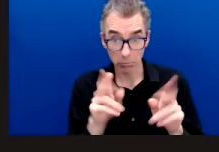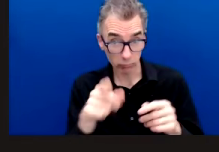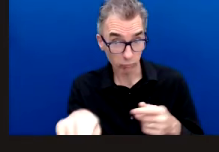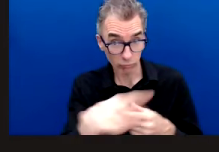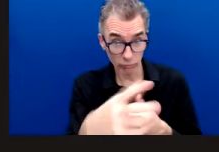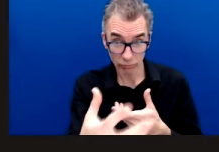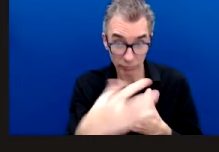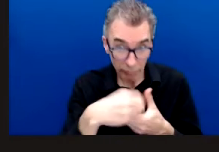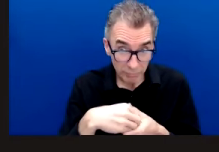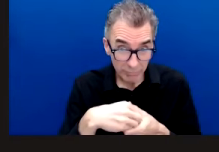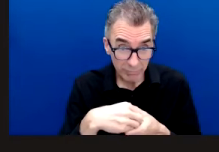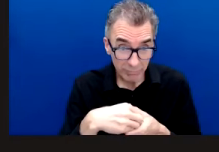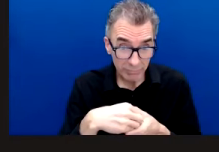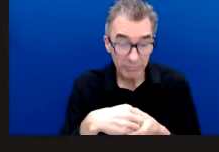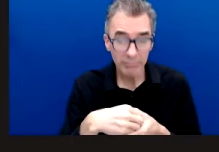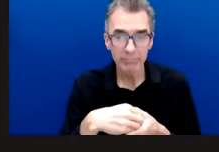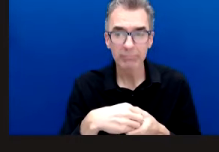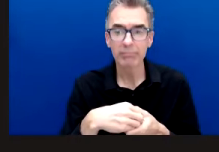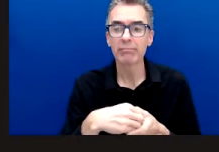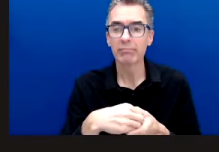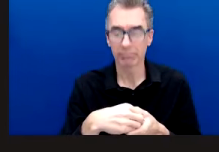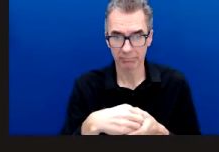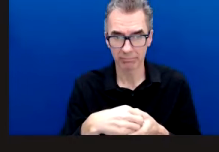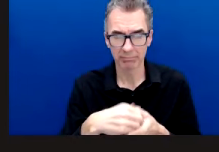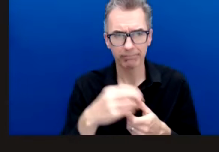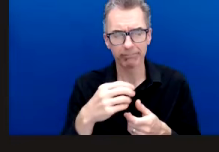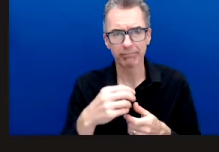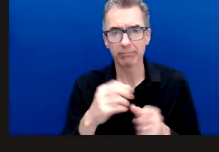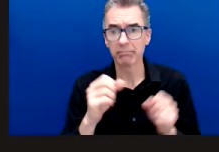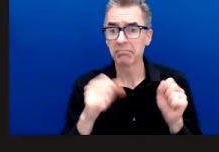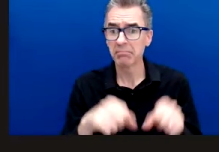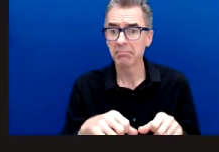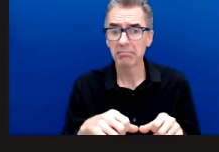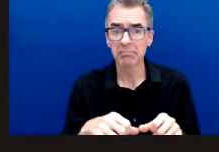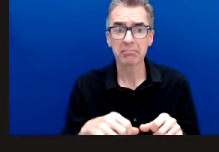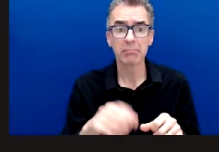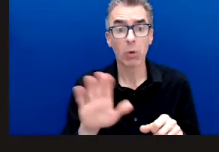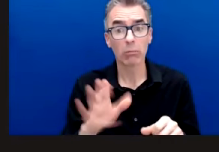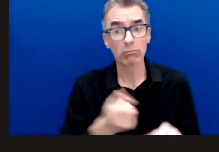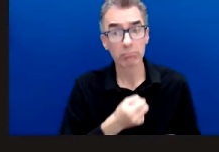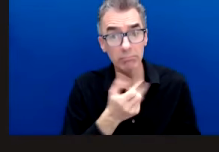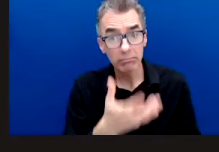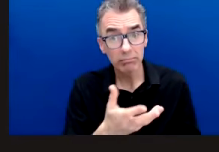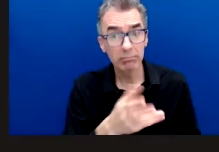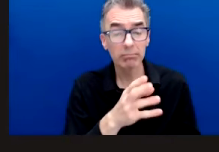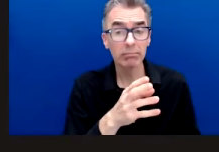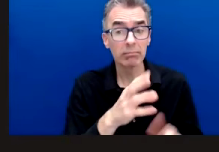whether it's unmuting yourself and, saying the answer or your answer or putting it in the